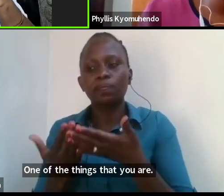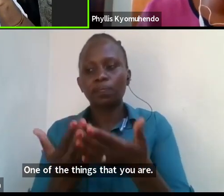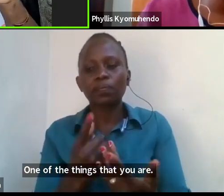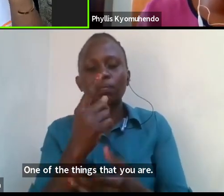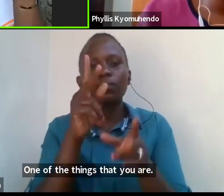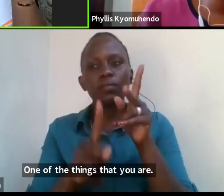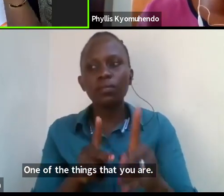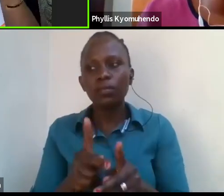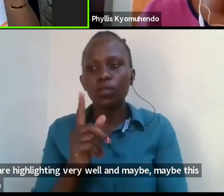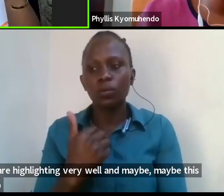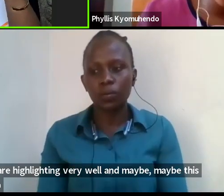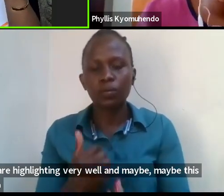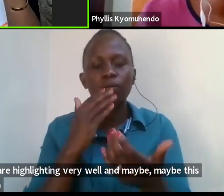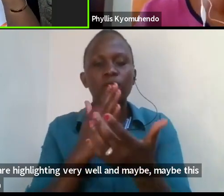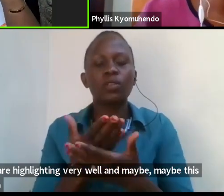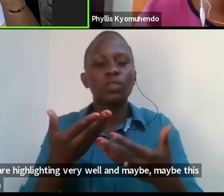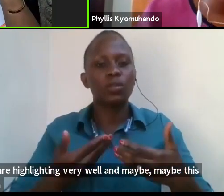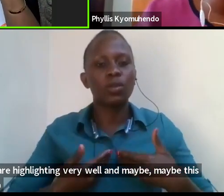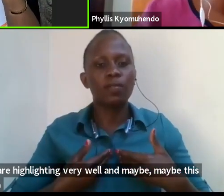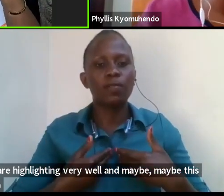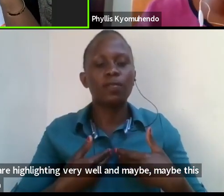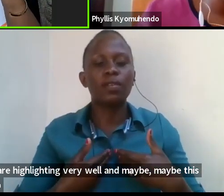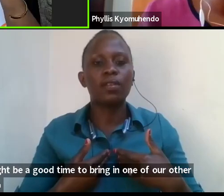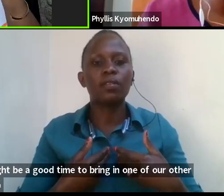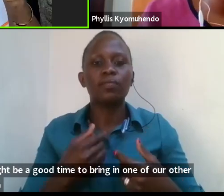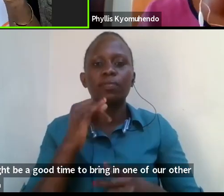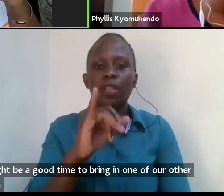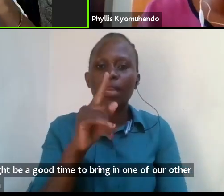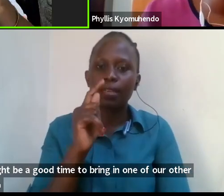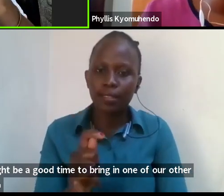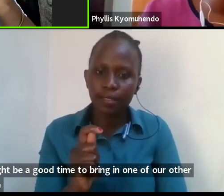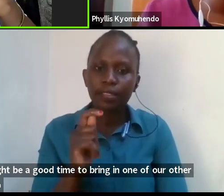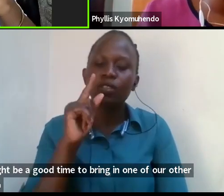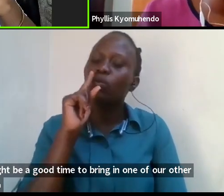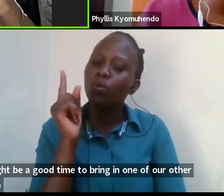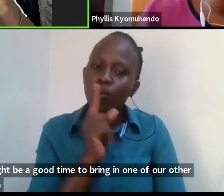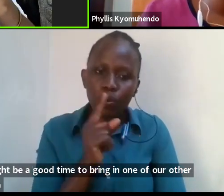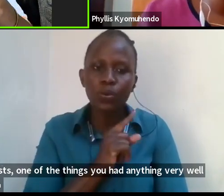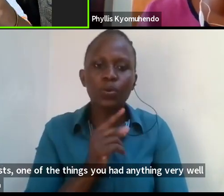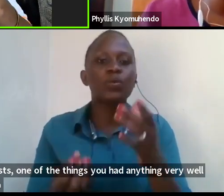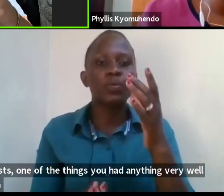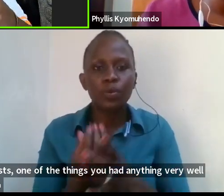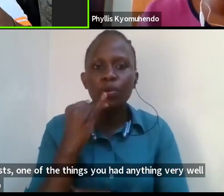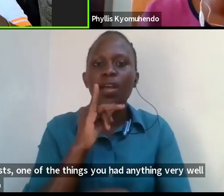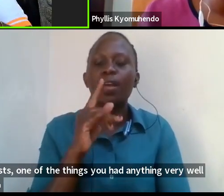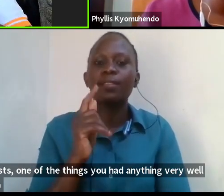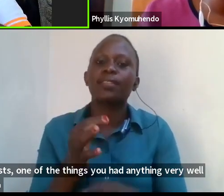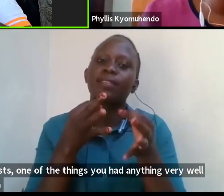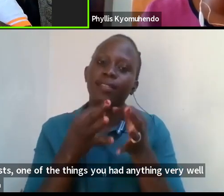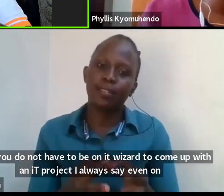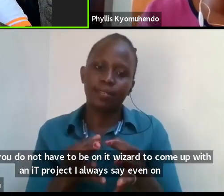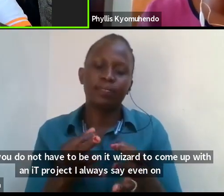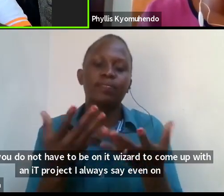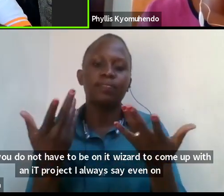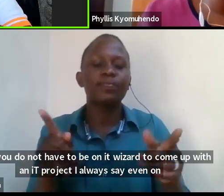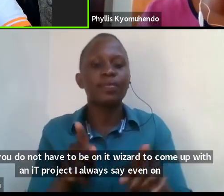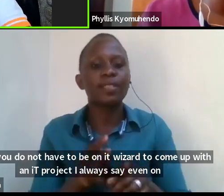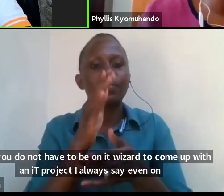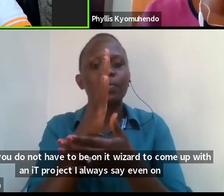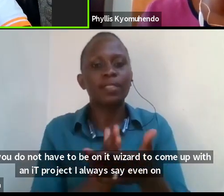be an IT wizard to come up with an IT product. I always say, even on some of the lectures we've delivered on